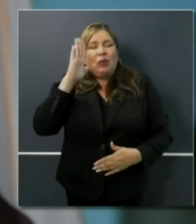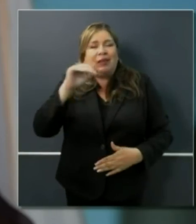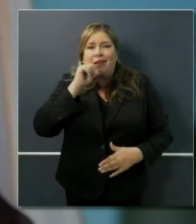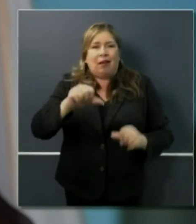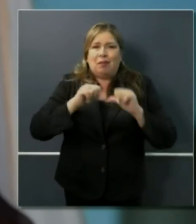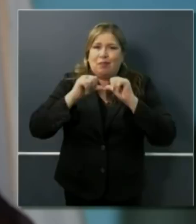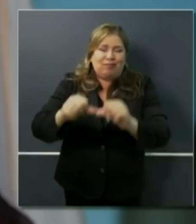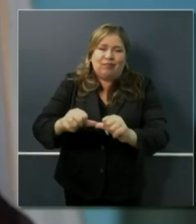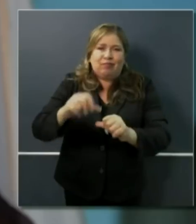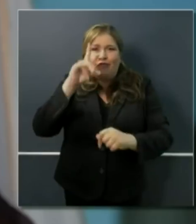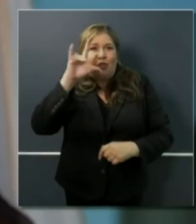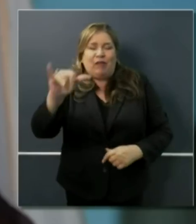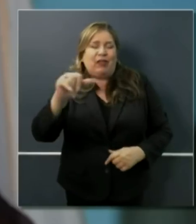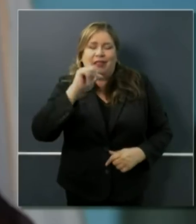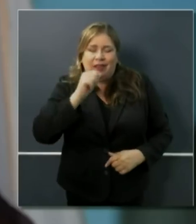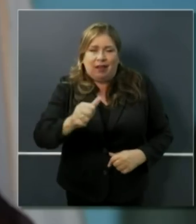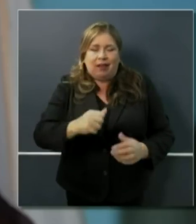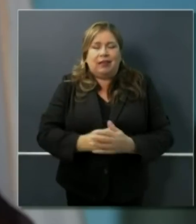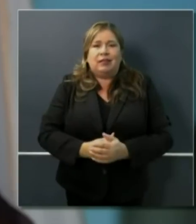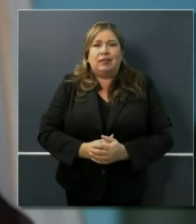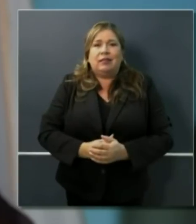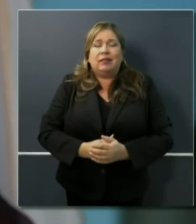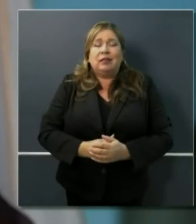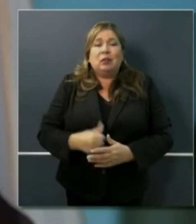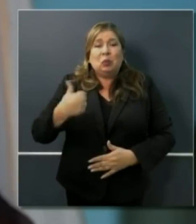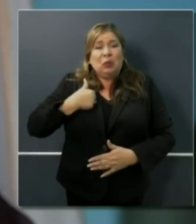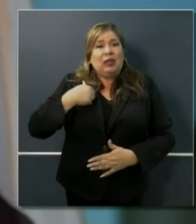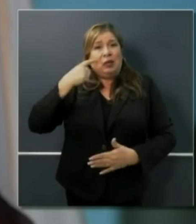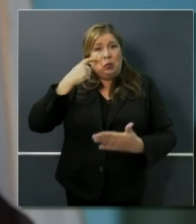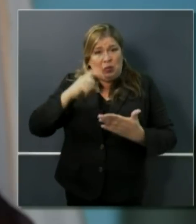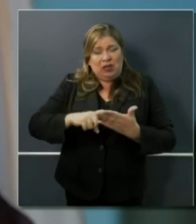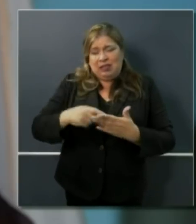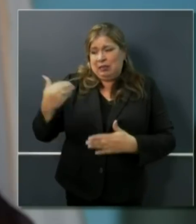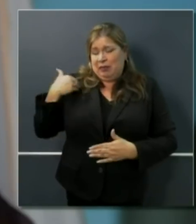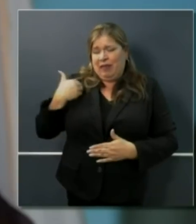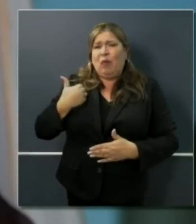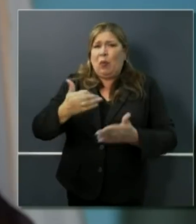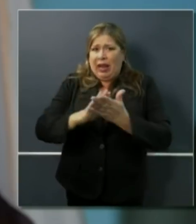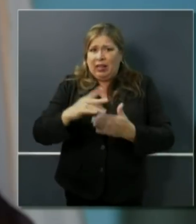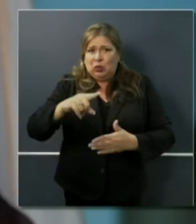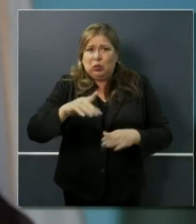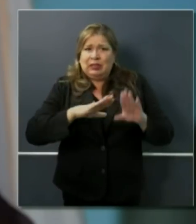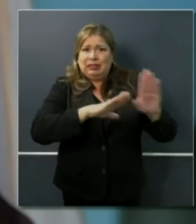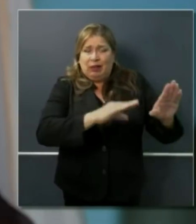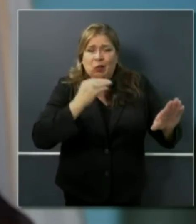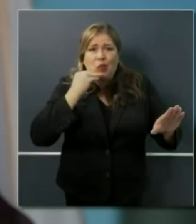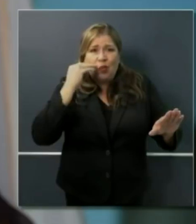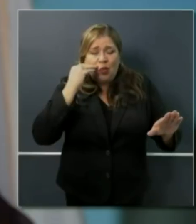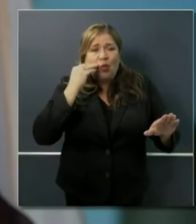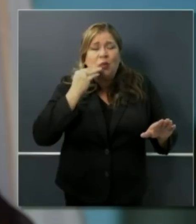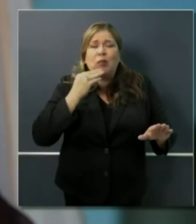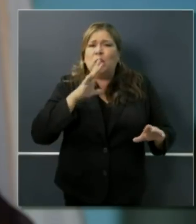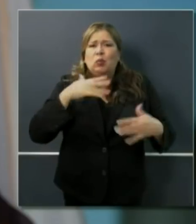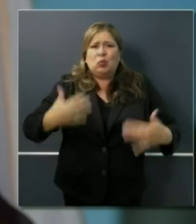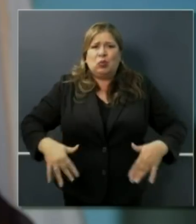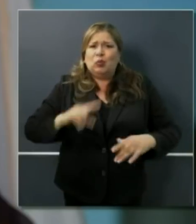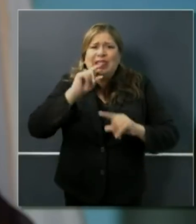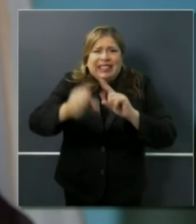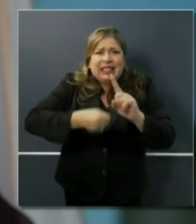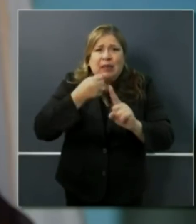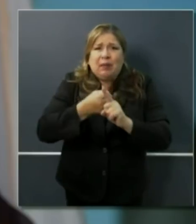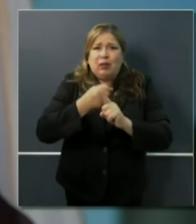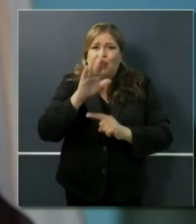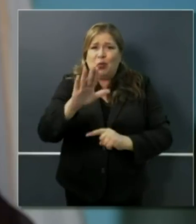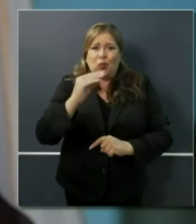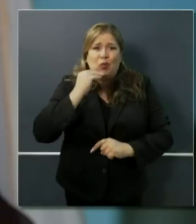the consequences of these stay-at-home orders have a profound impact on the economy, your personal household budget, your